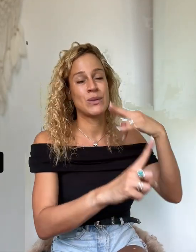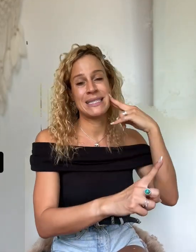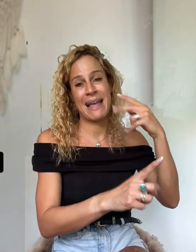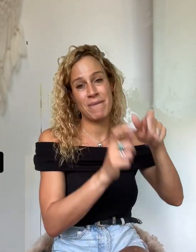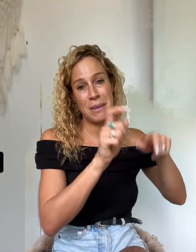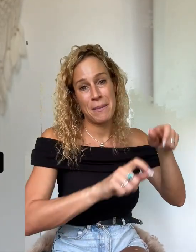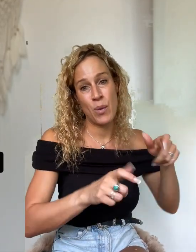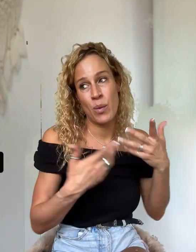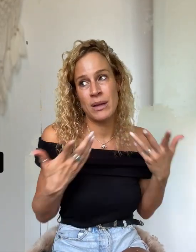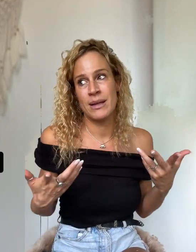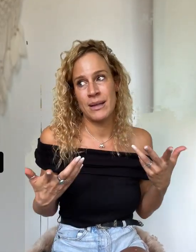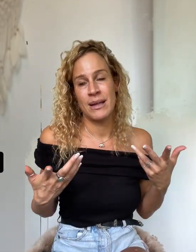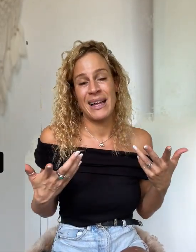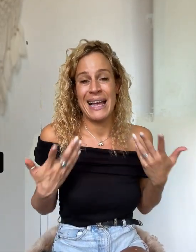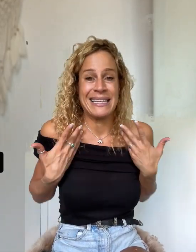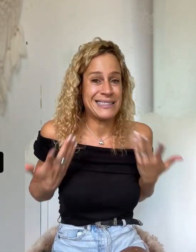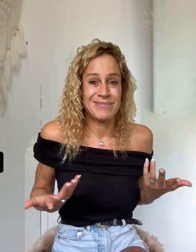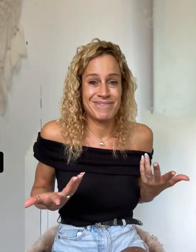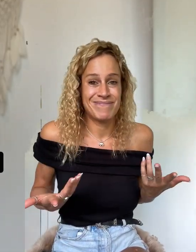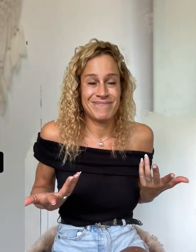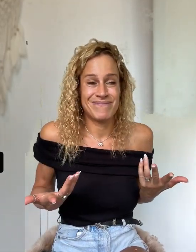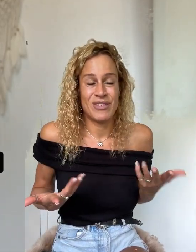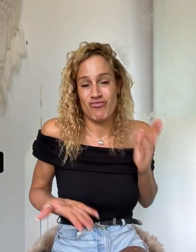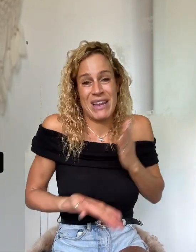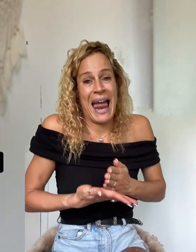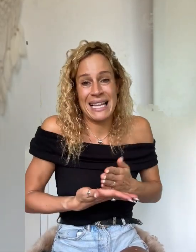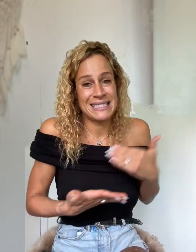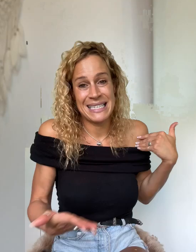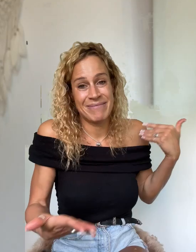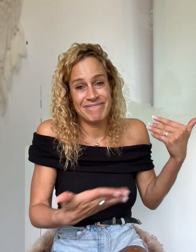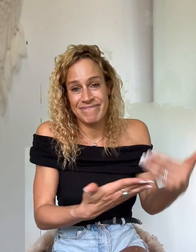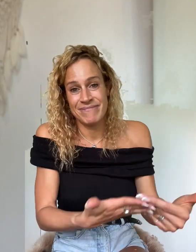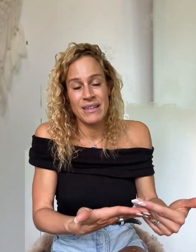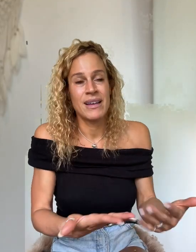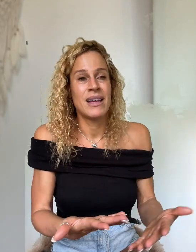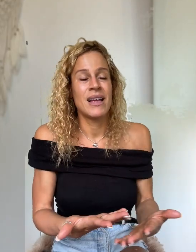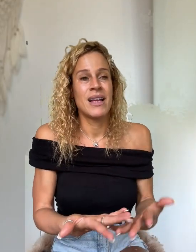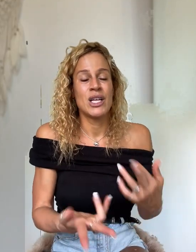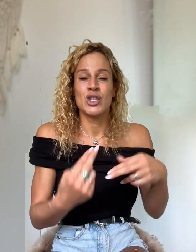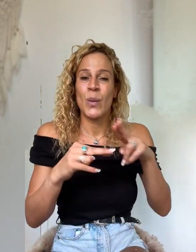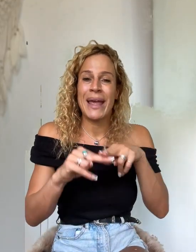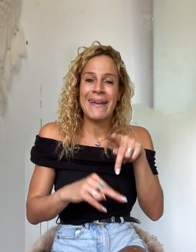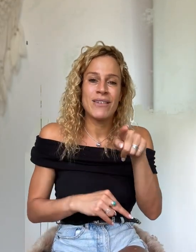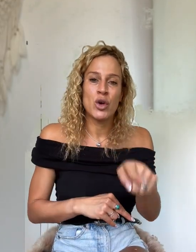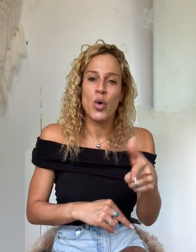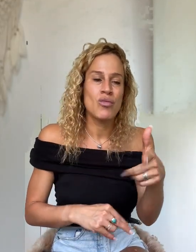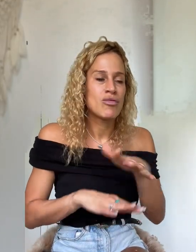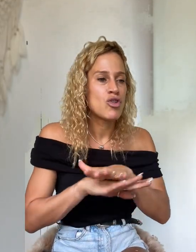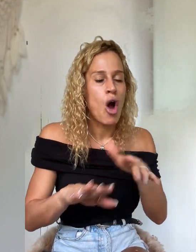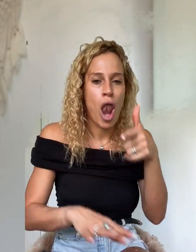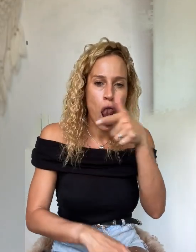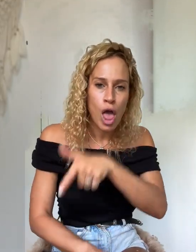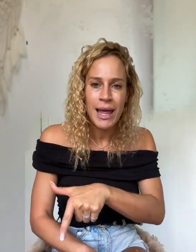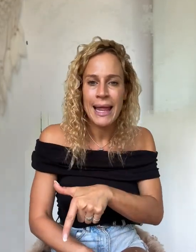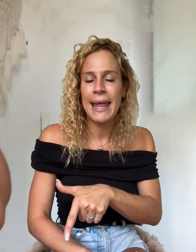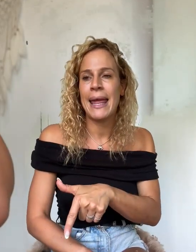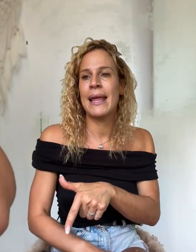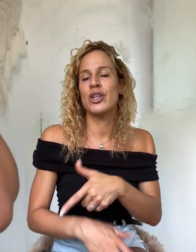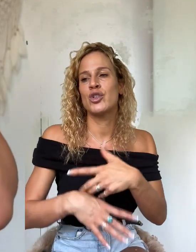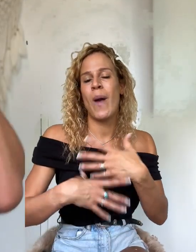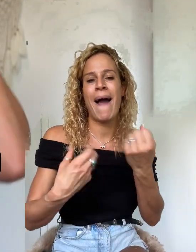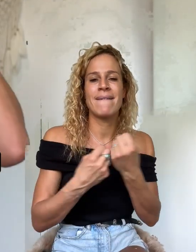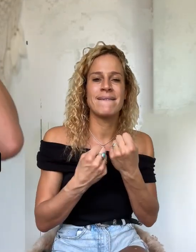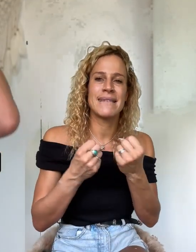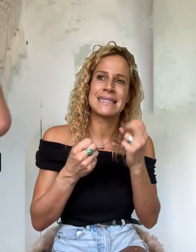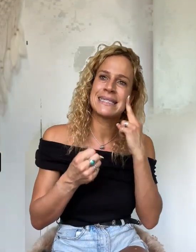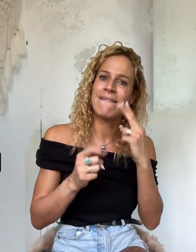people. So it's just been the name of the game. So yeah, if you're not lucky enough to have